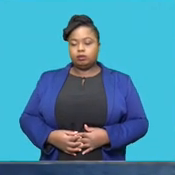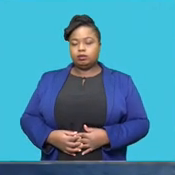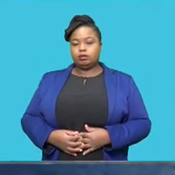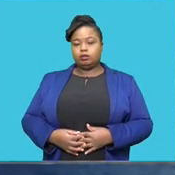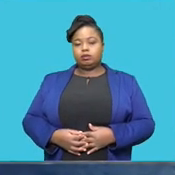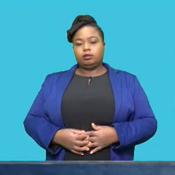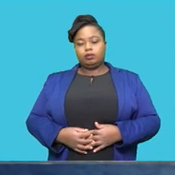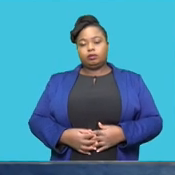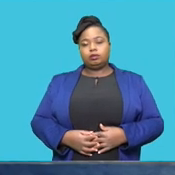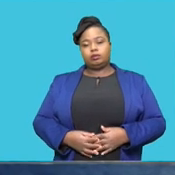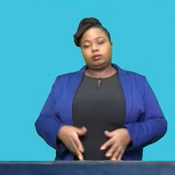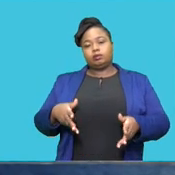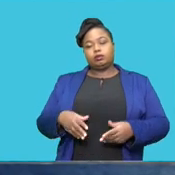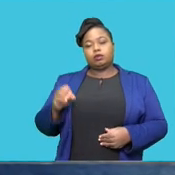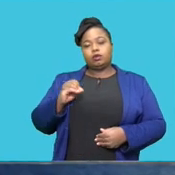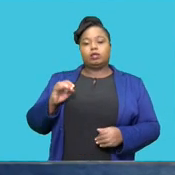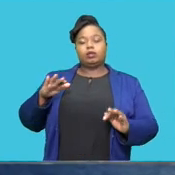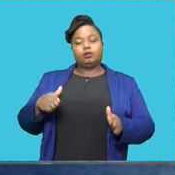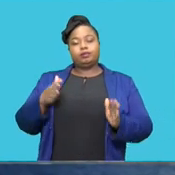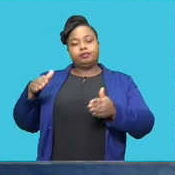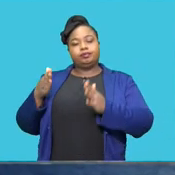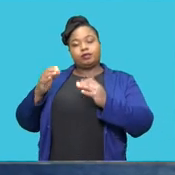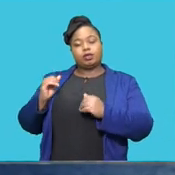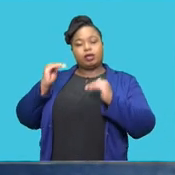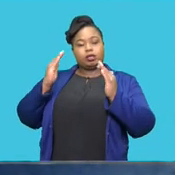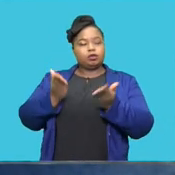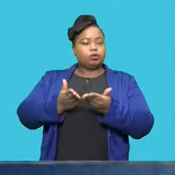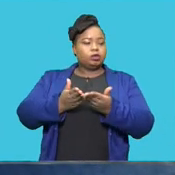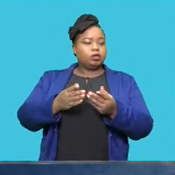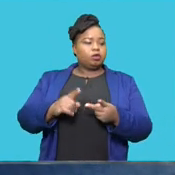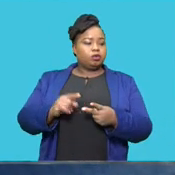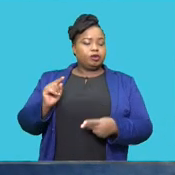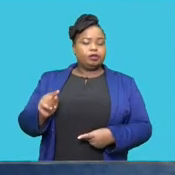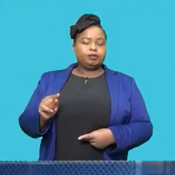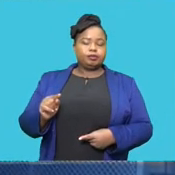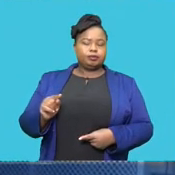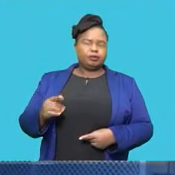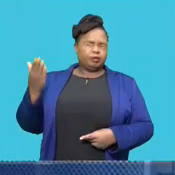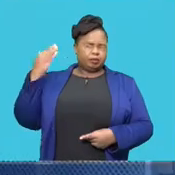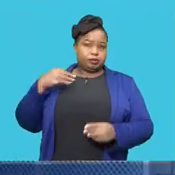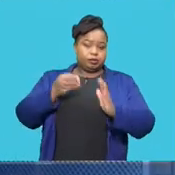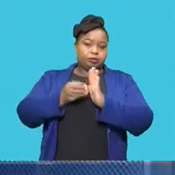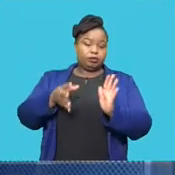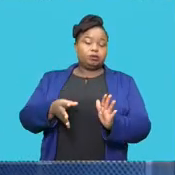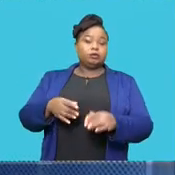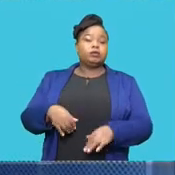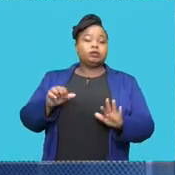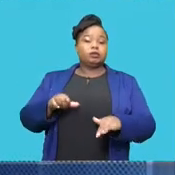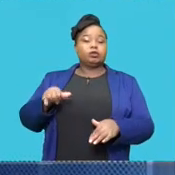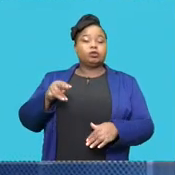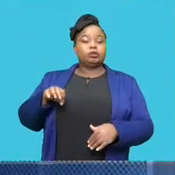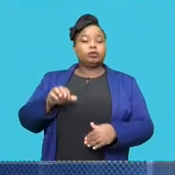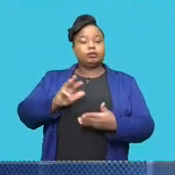We are now at Orlando High School with uBabuJabu Shabangu, who was a former student during the Soweto uprising on the 16th of